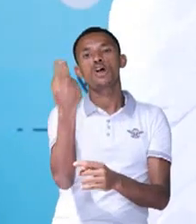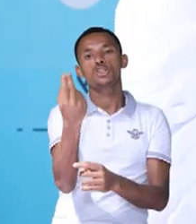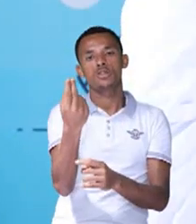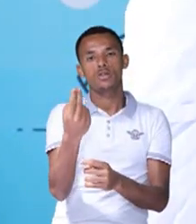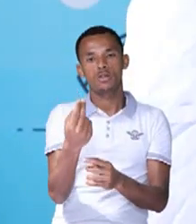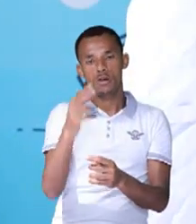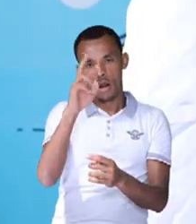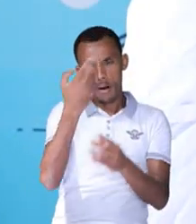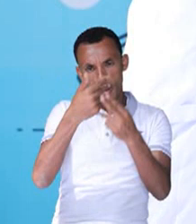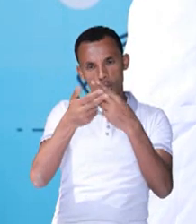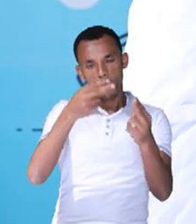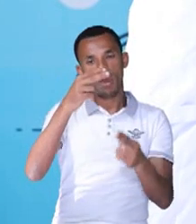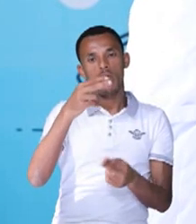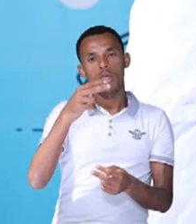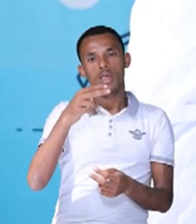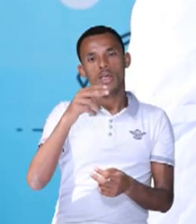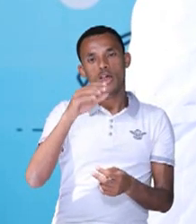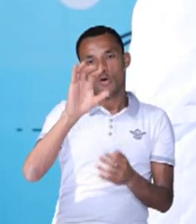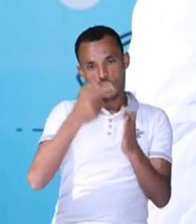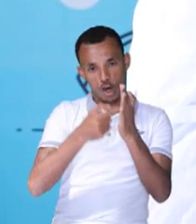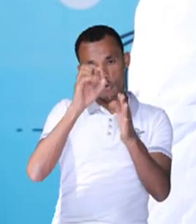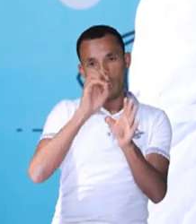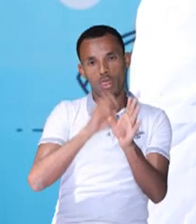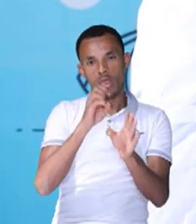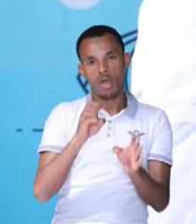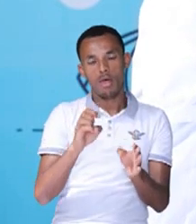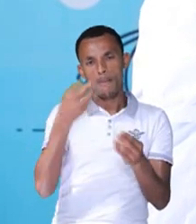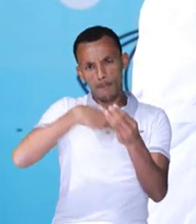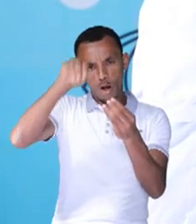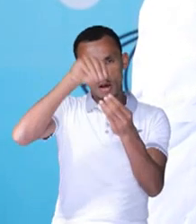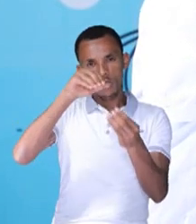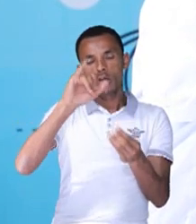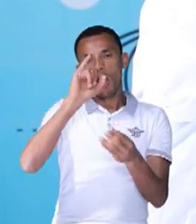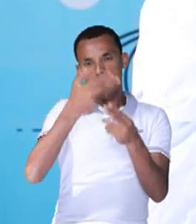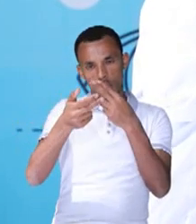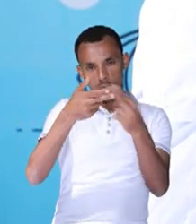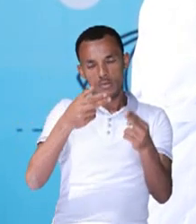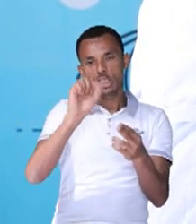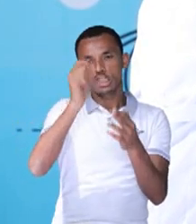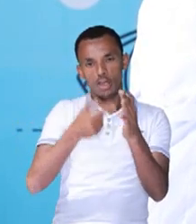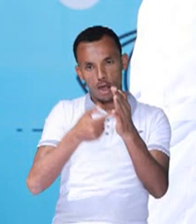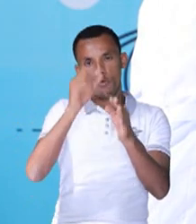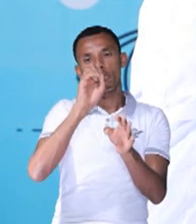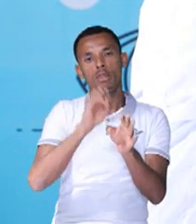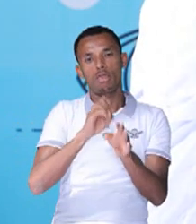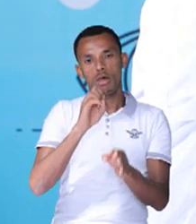functions. R multiplied by cosine of theta plus I times sine of